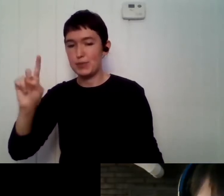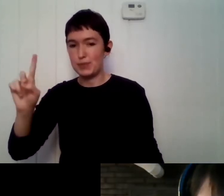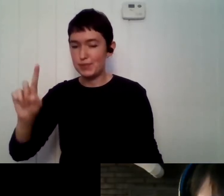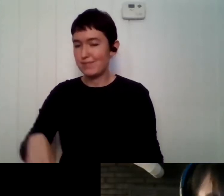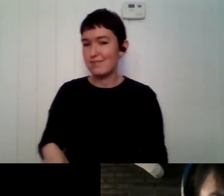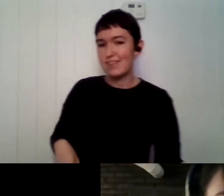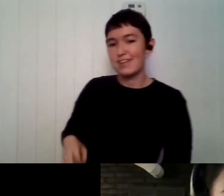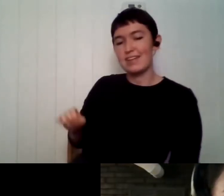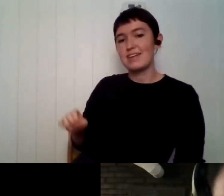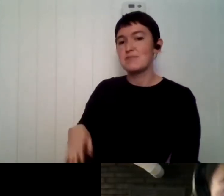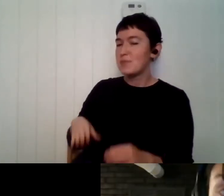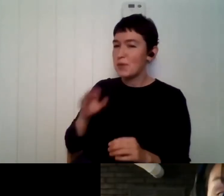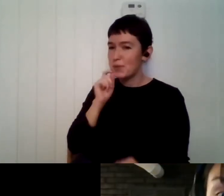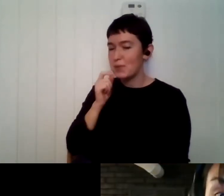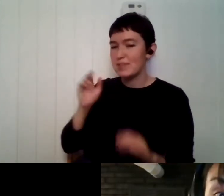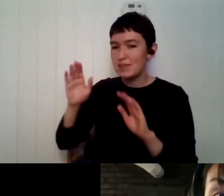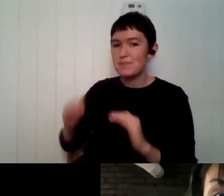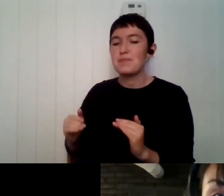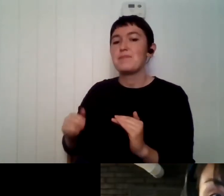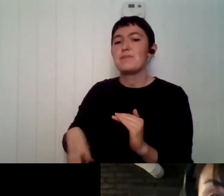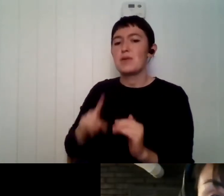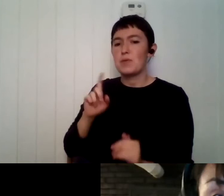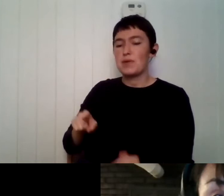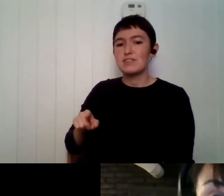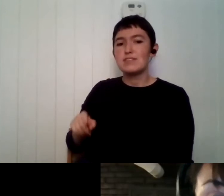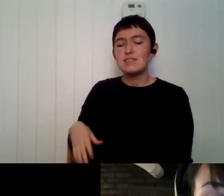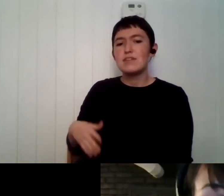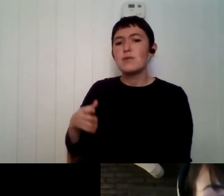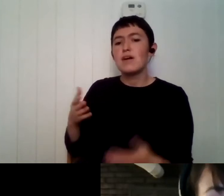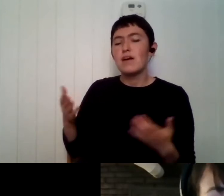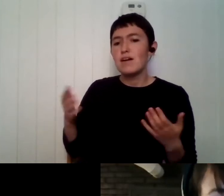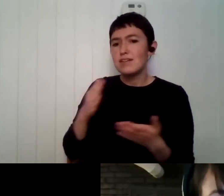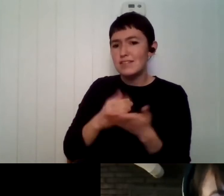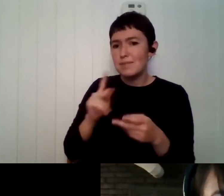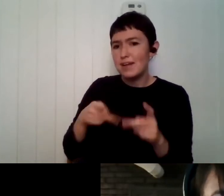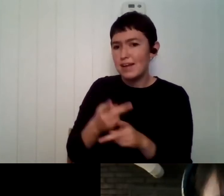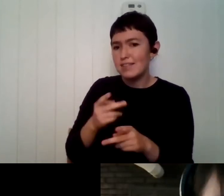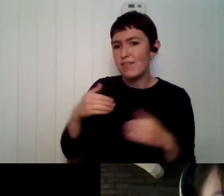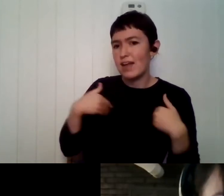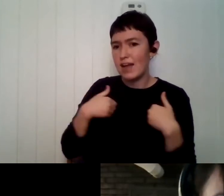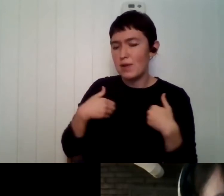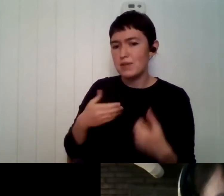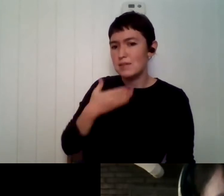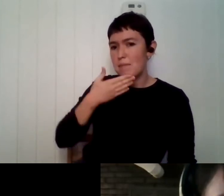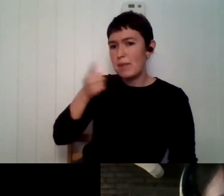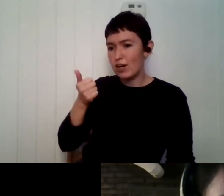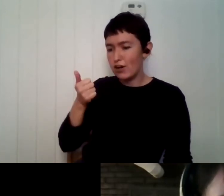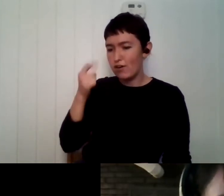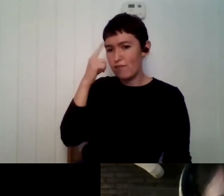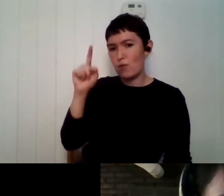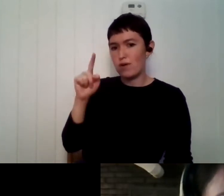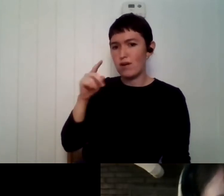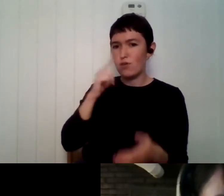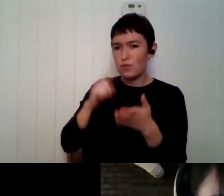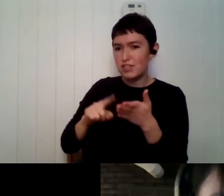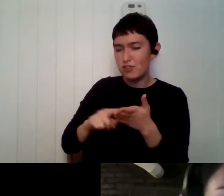used for testing? And are some types of animals better suited for research questions than others? Yes.